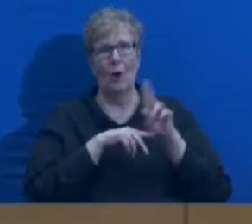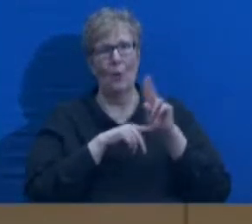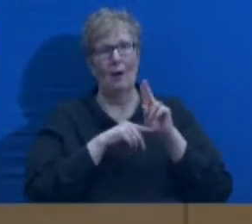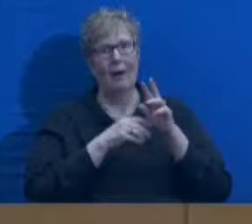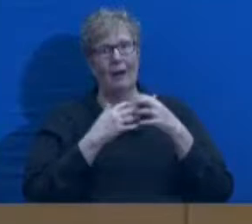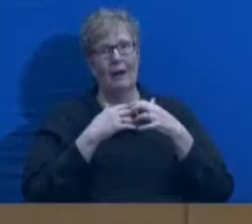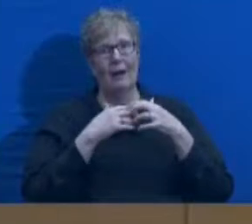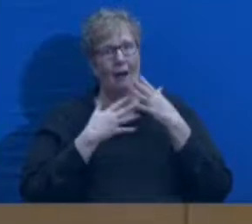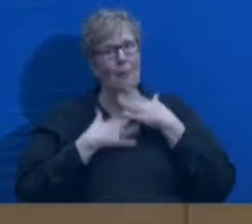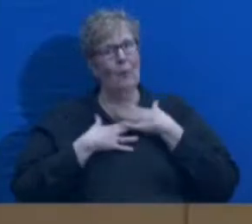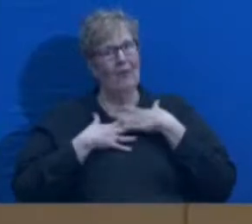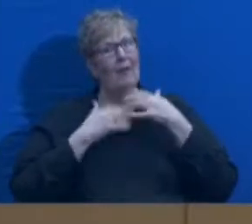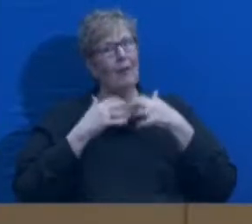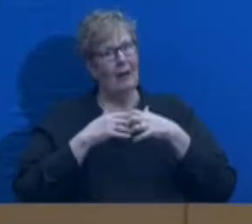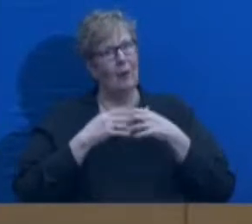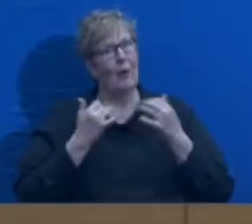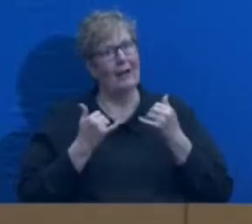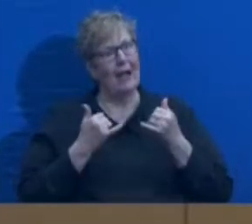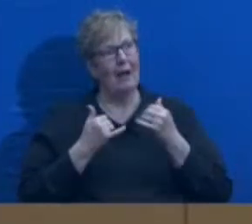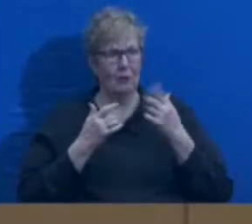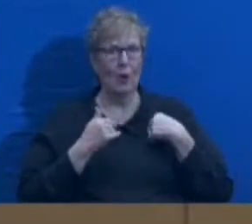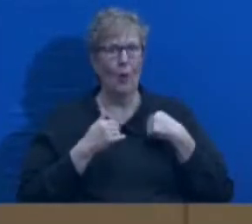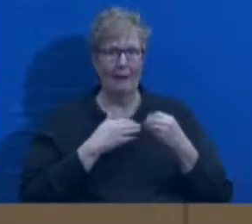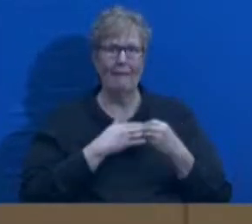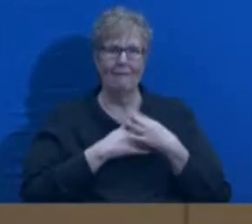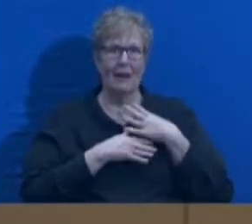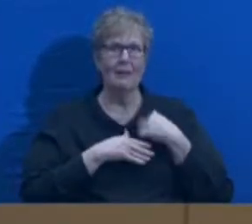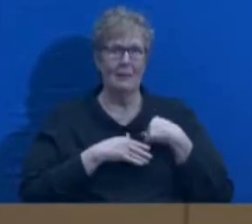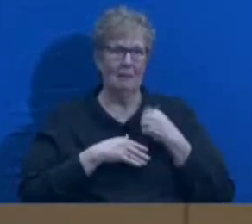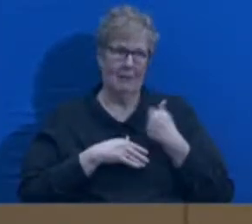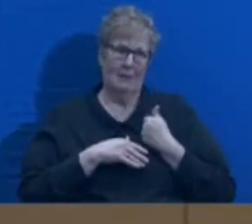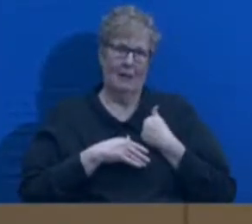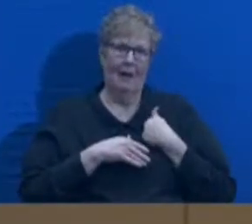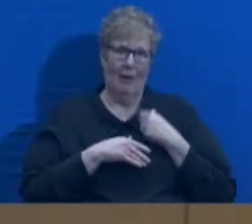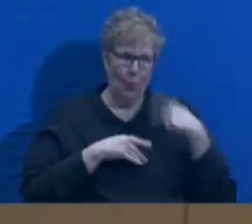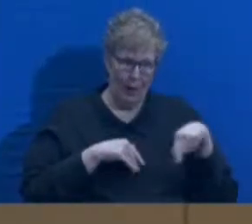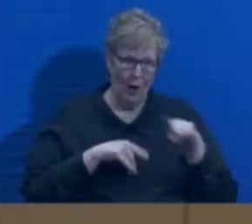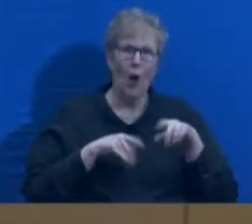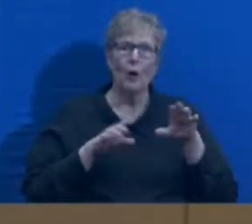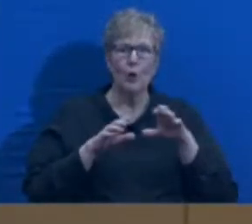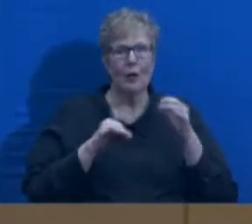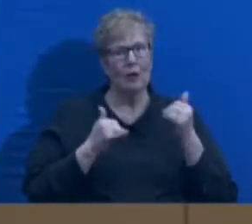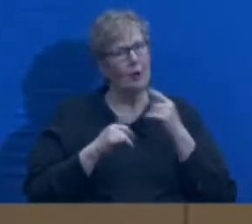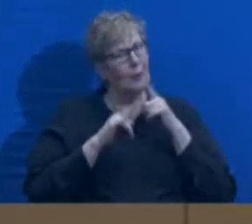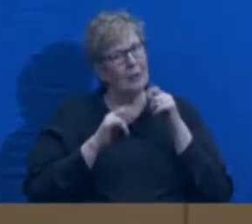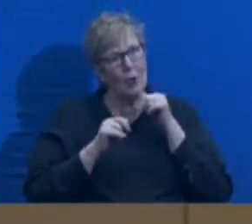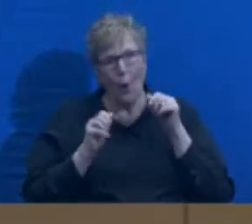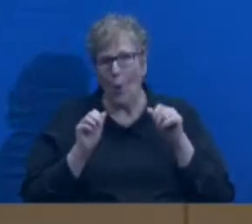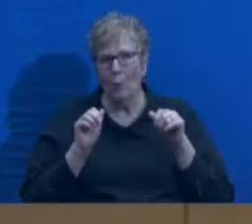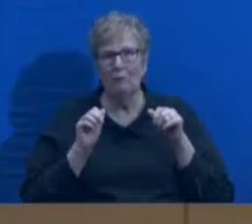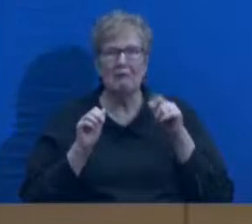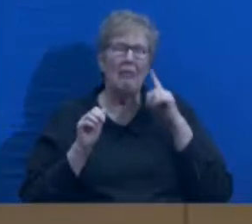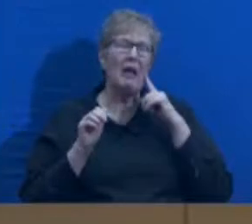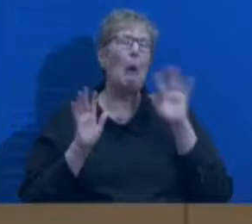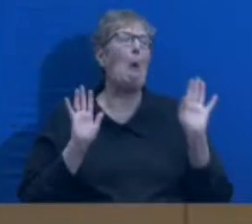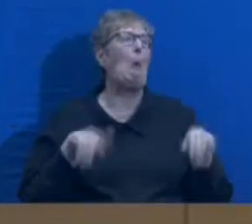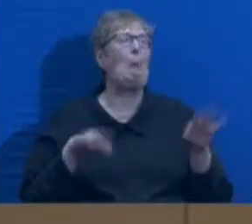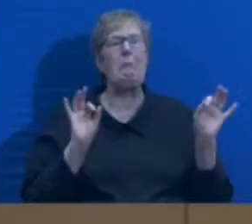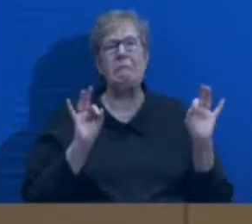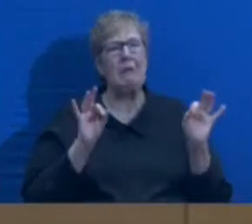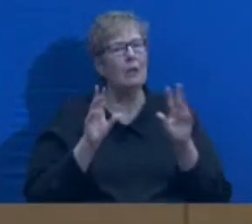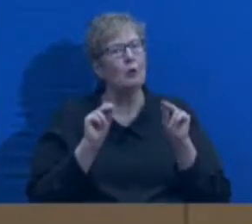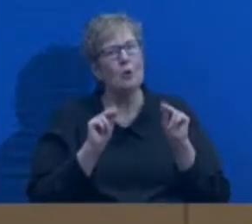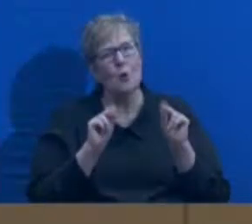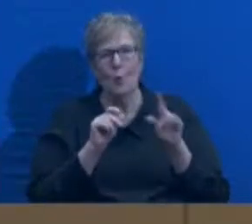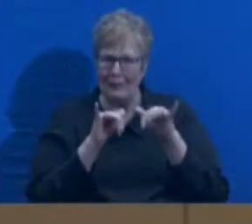can all do our part, and we've done well, but we need to continue doing what we're doing. Don't let your foot off the gas because we've still got a ways